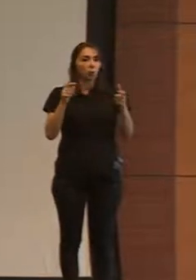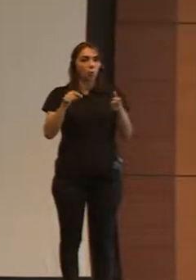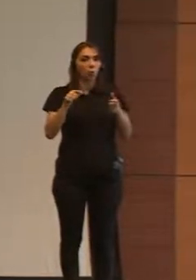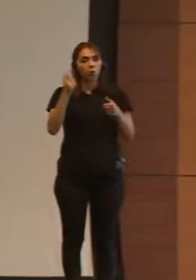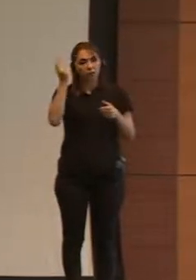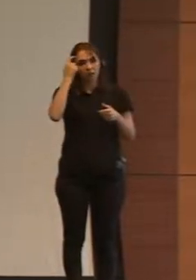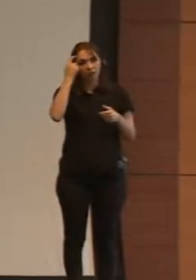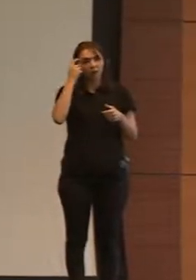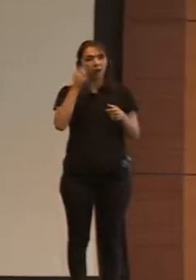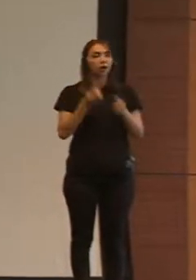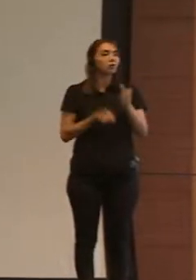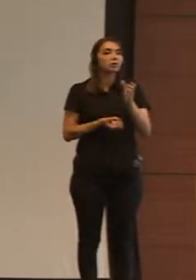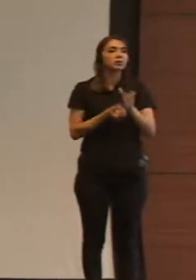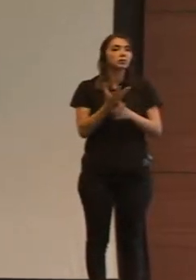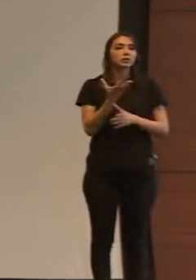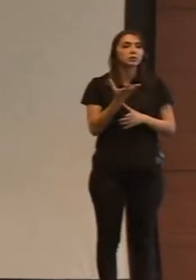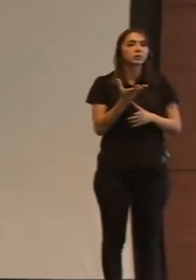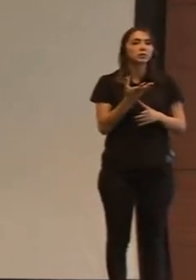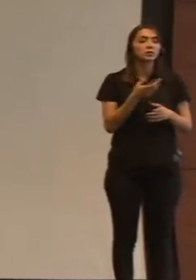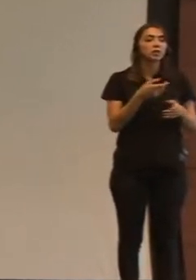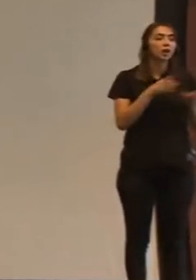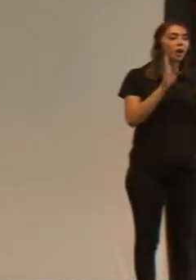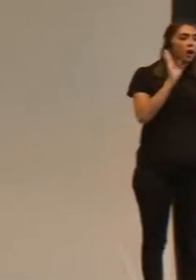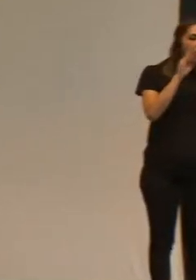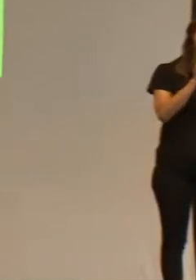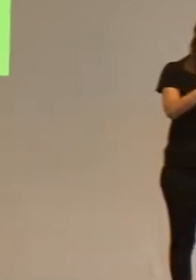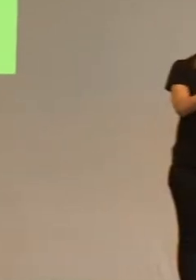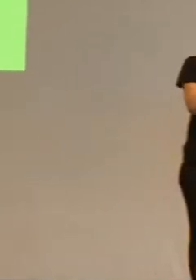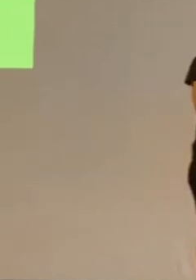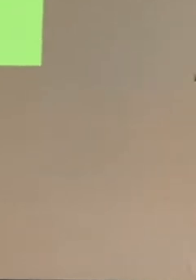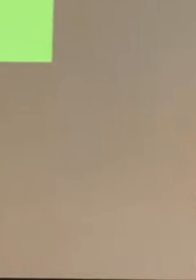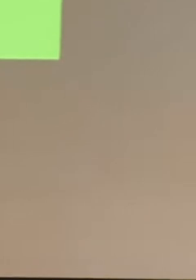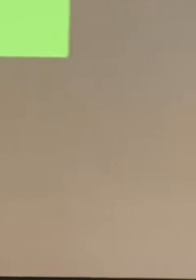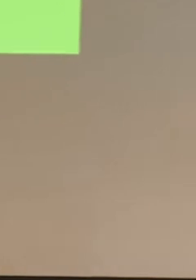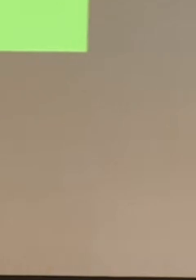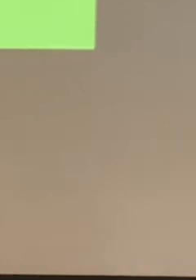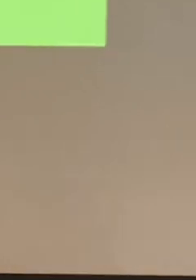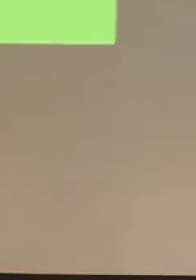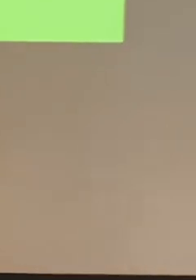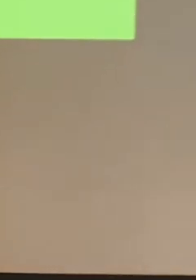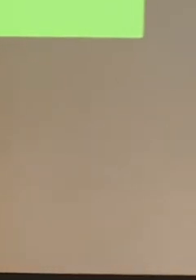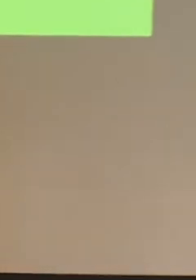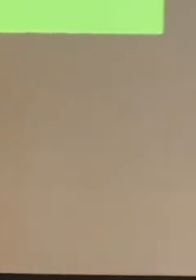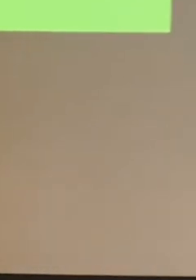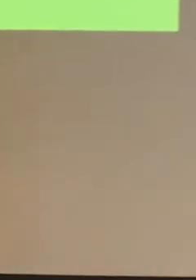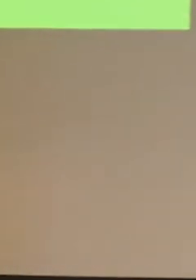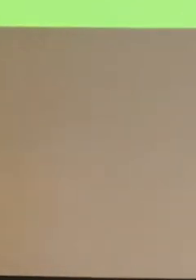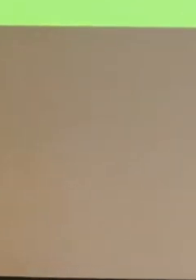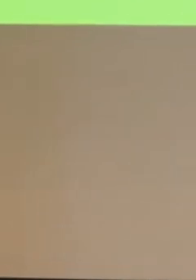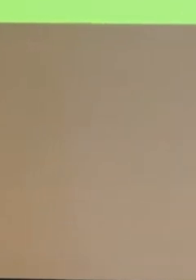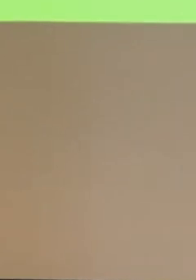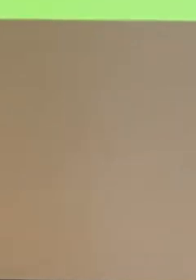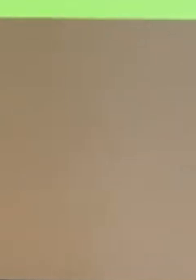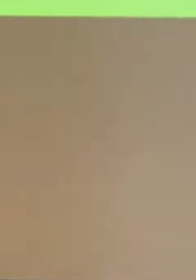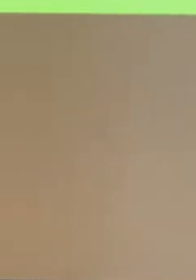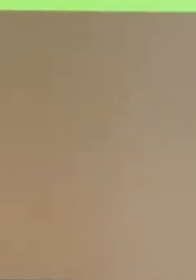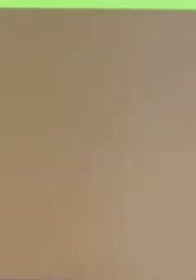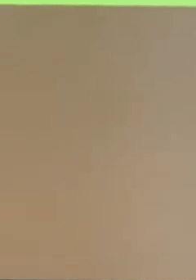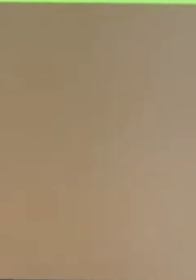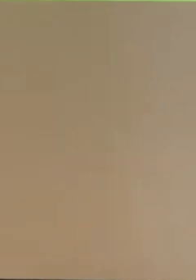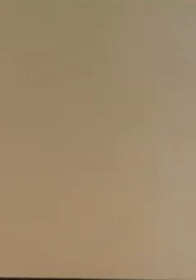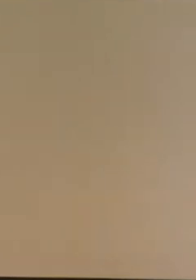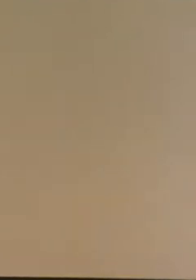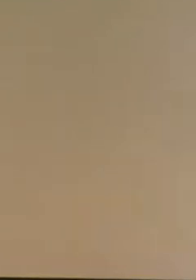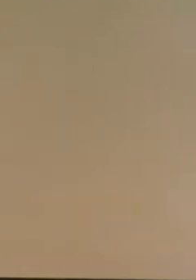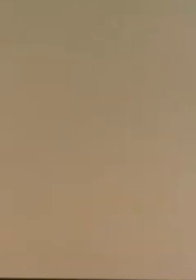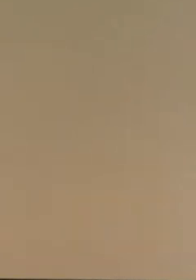processing systems would create intelligence and this intelligence does not only belong